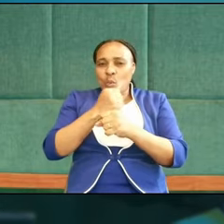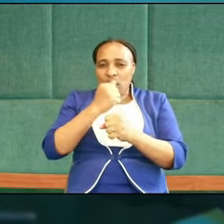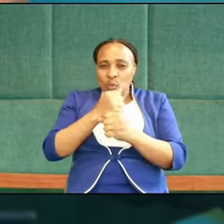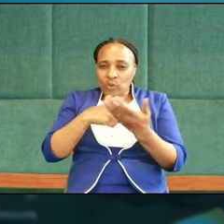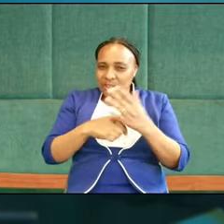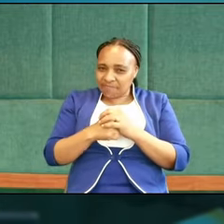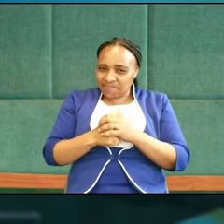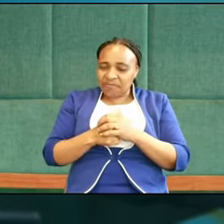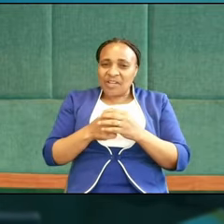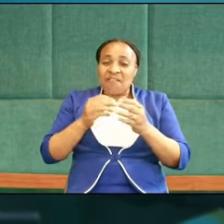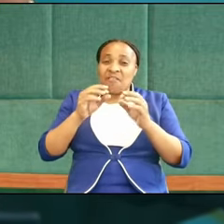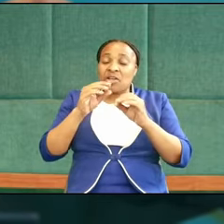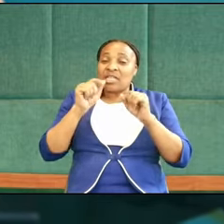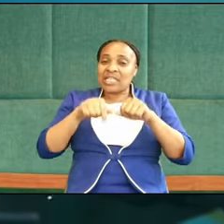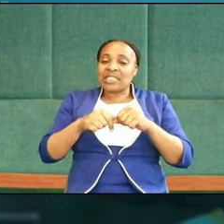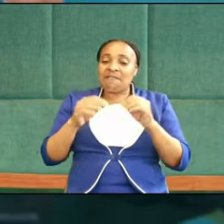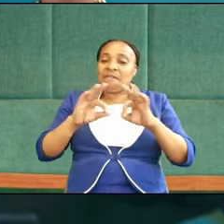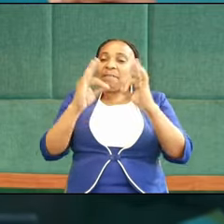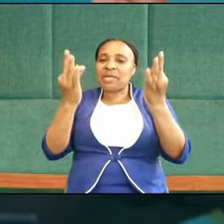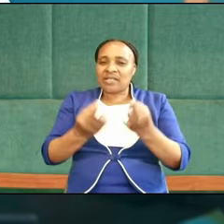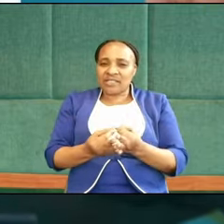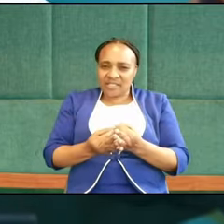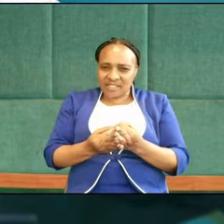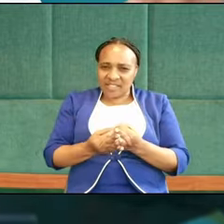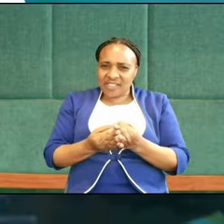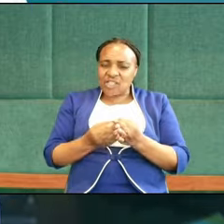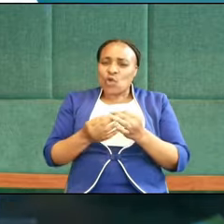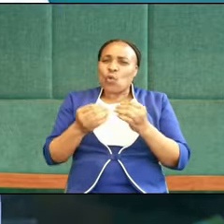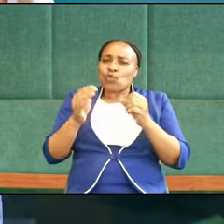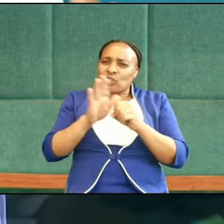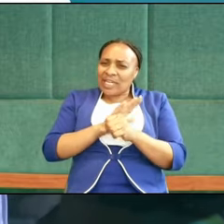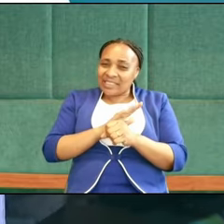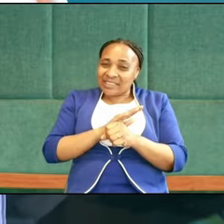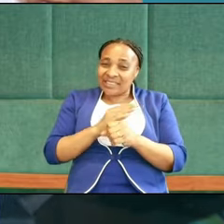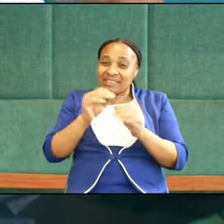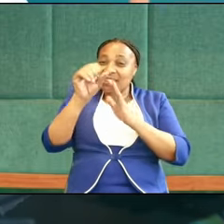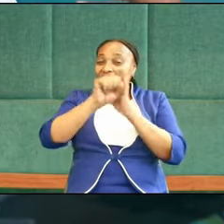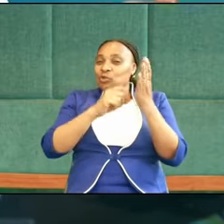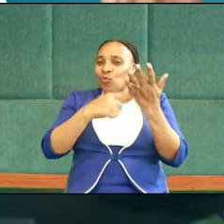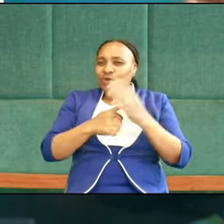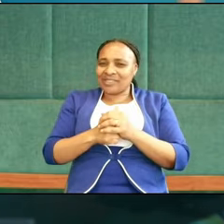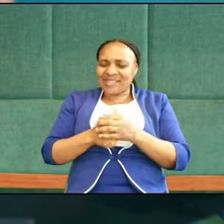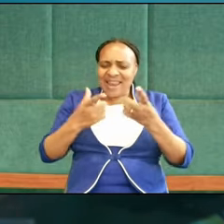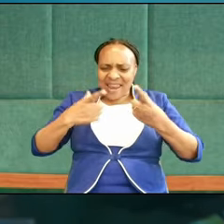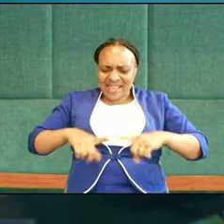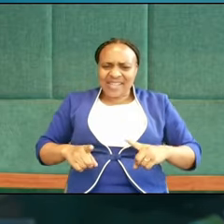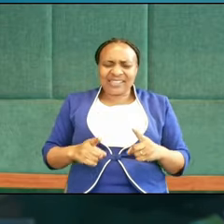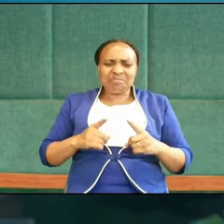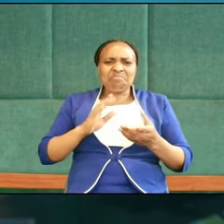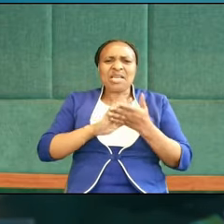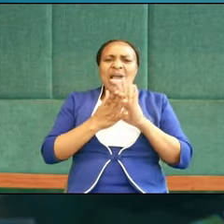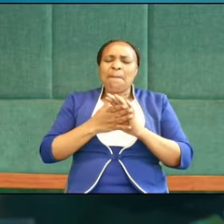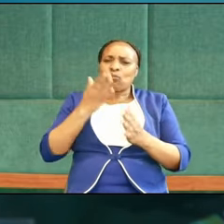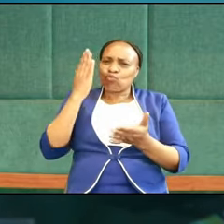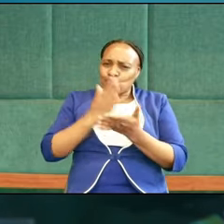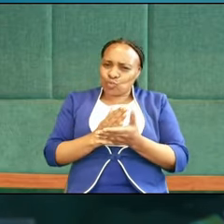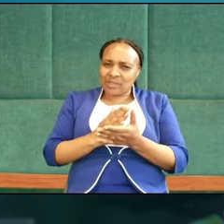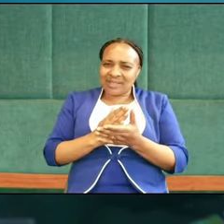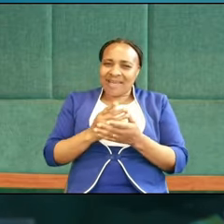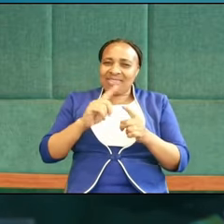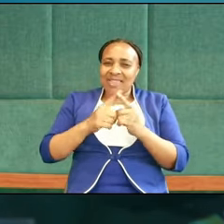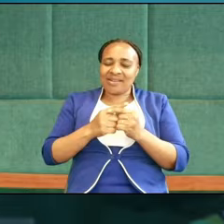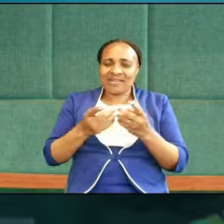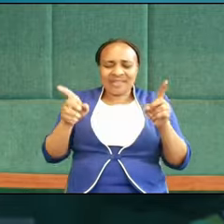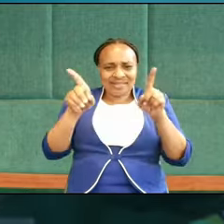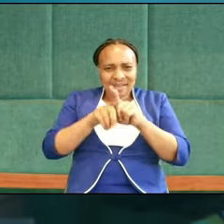with family fatalities. The subheading, let's be real. Then on